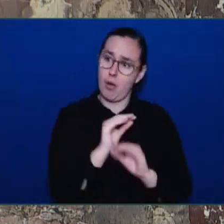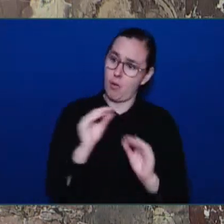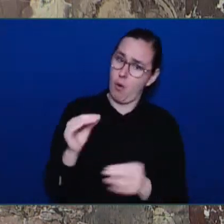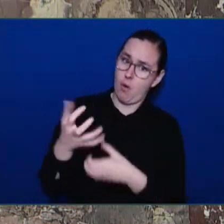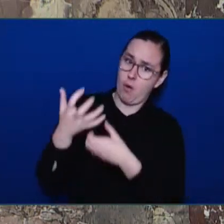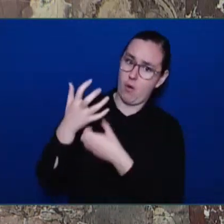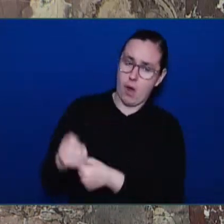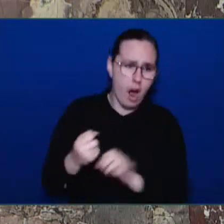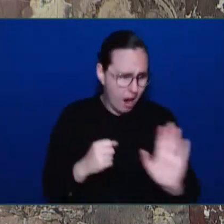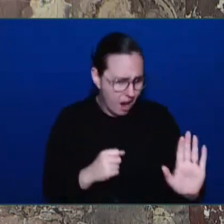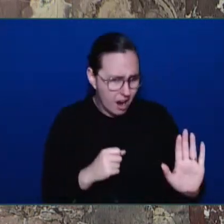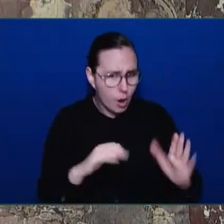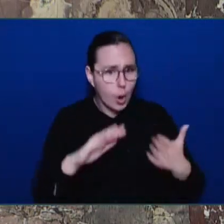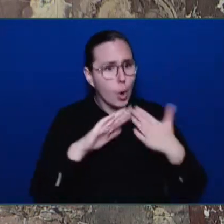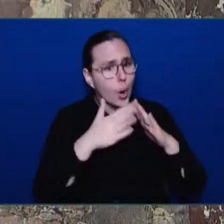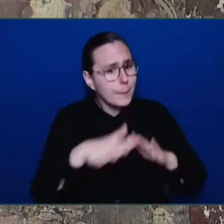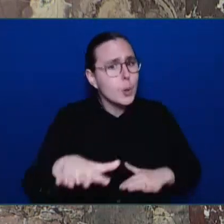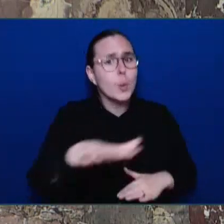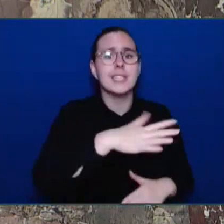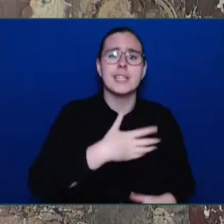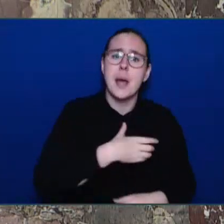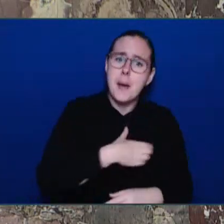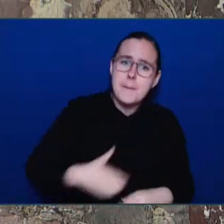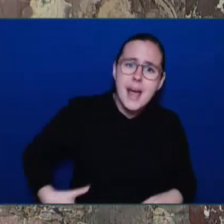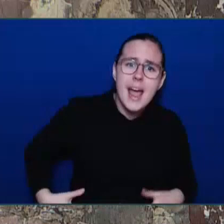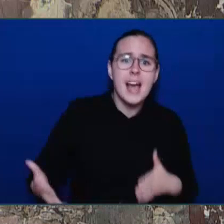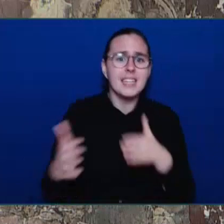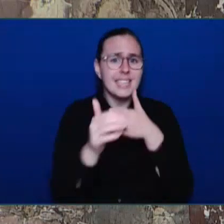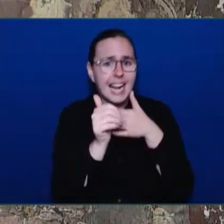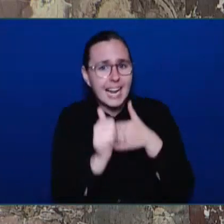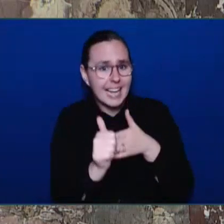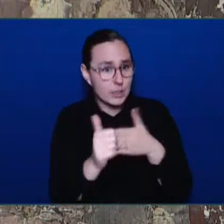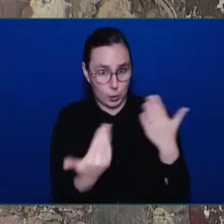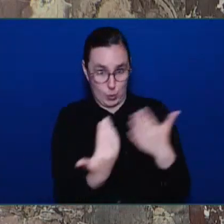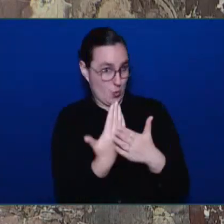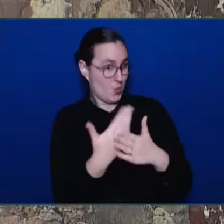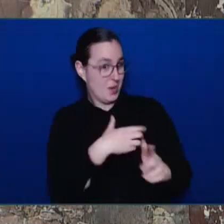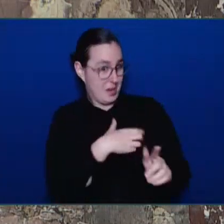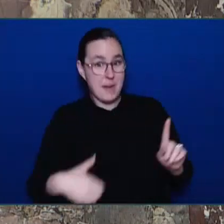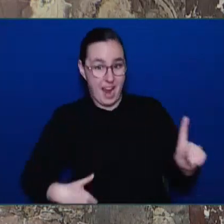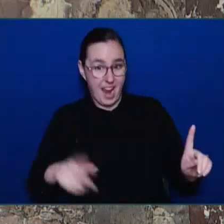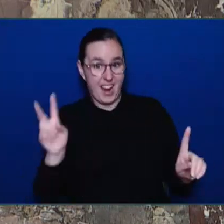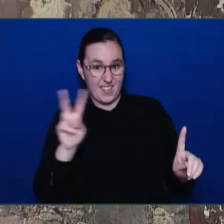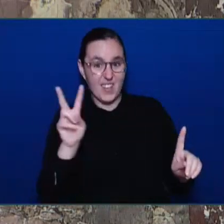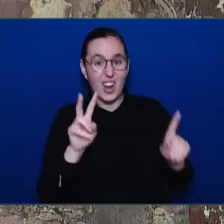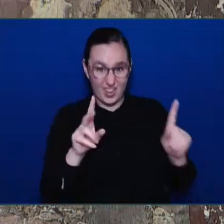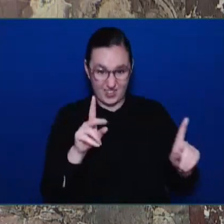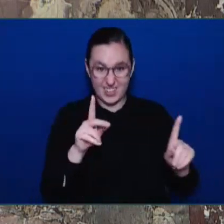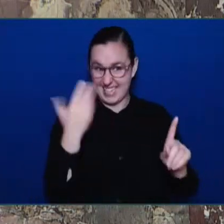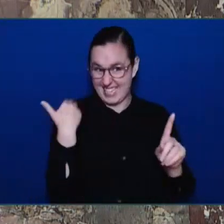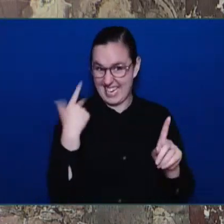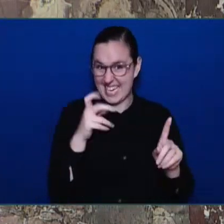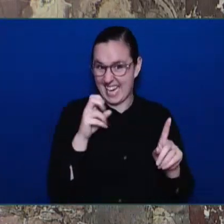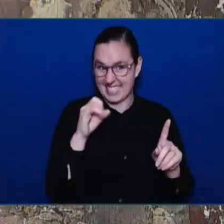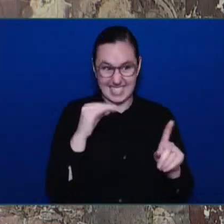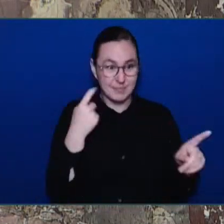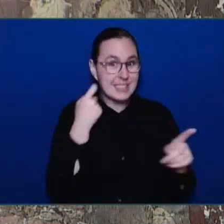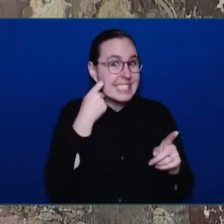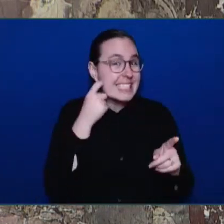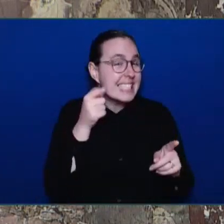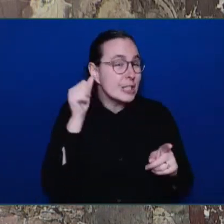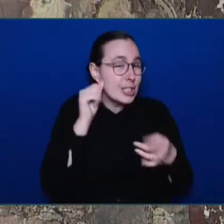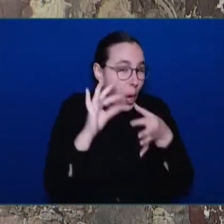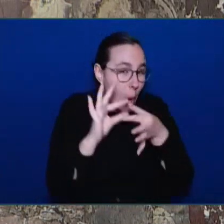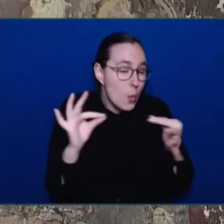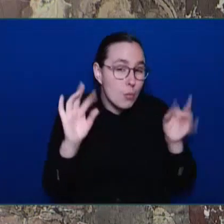fact, the new mayor of Vancouver, Ken Sim, quote from yesterday, quote, "Today's announcement marks a significant step